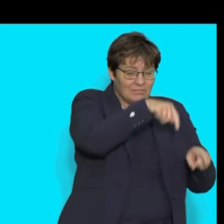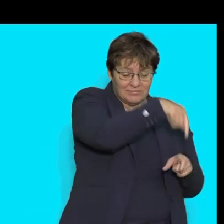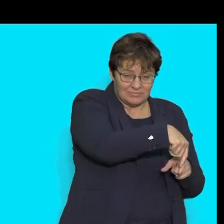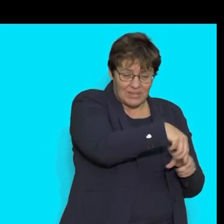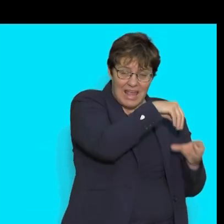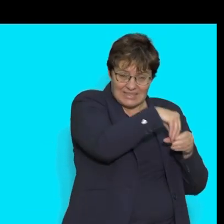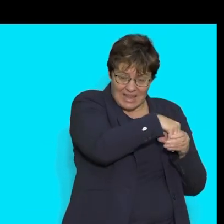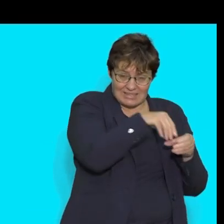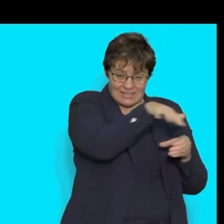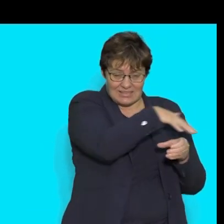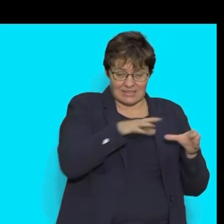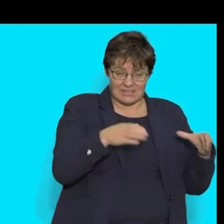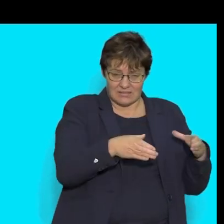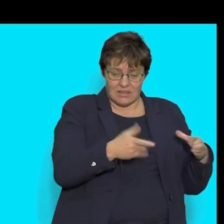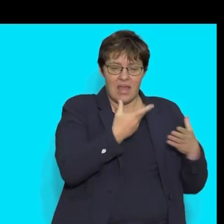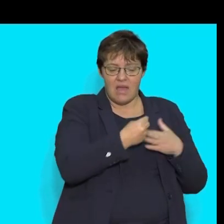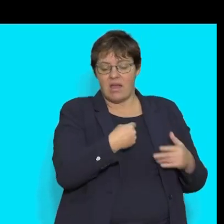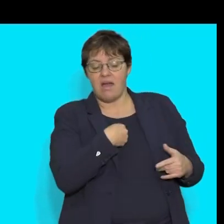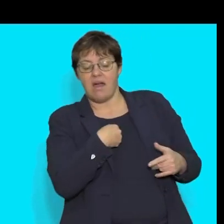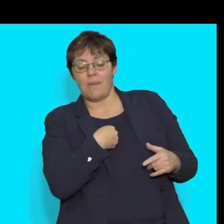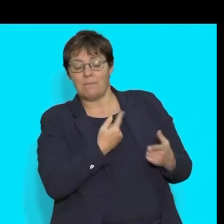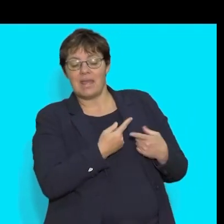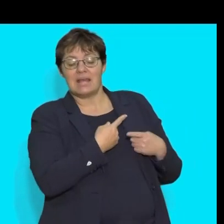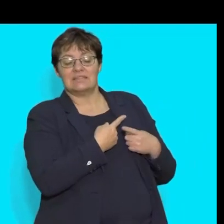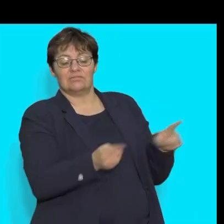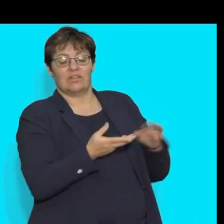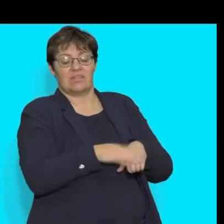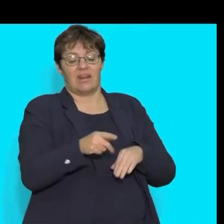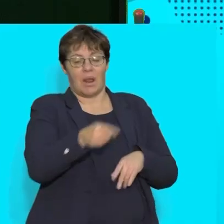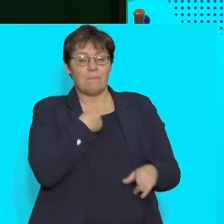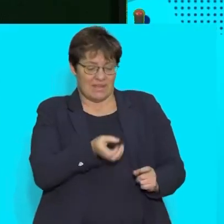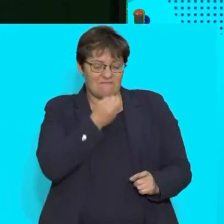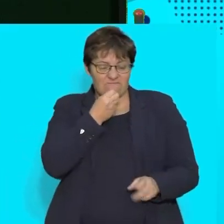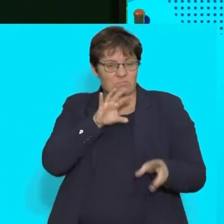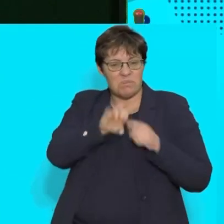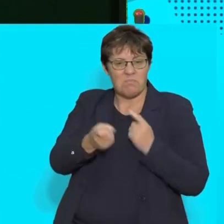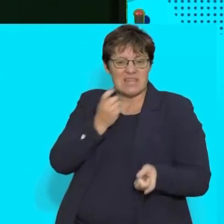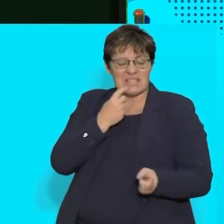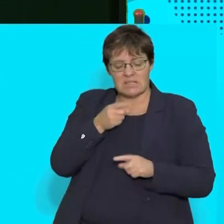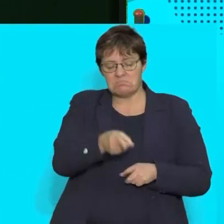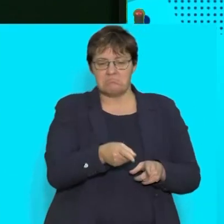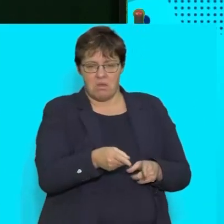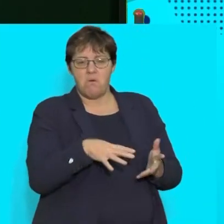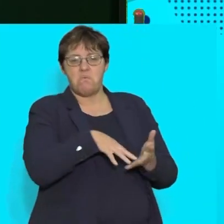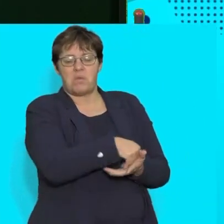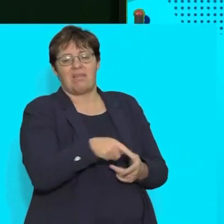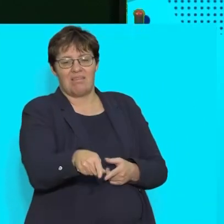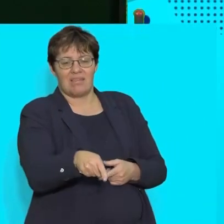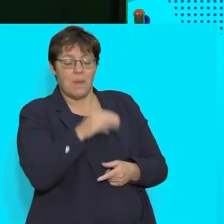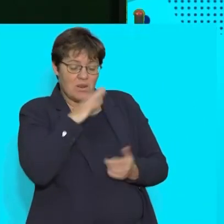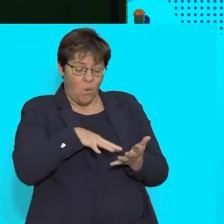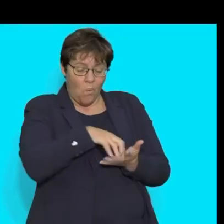the population also have characteristics that make them different. And those individuals that are different sometimes have a